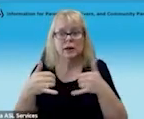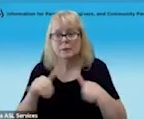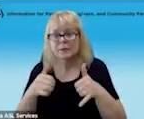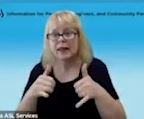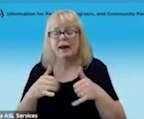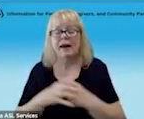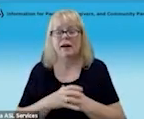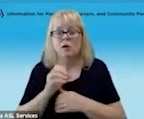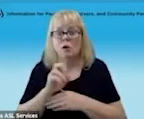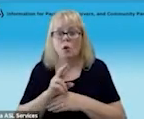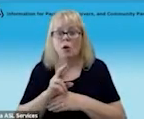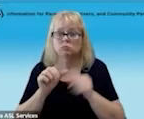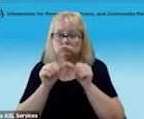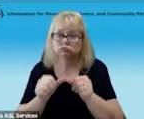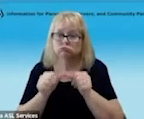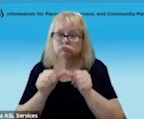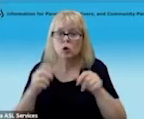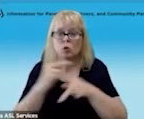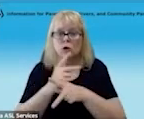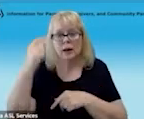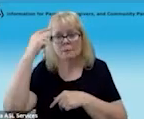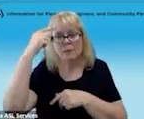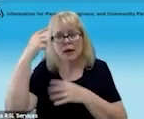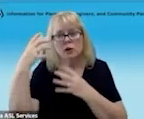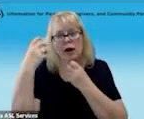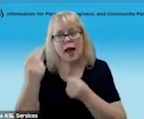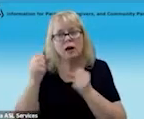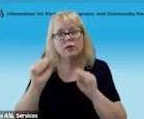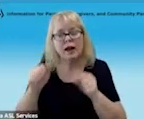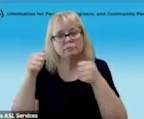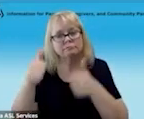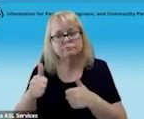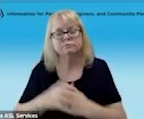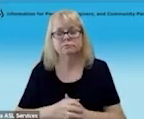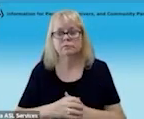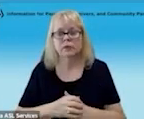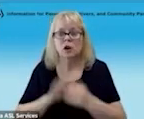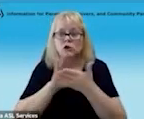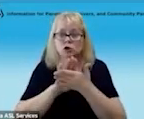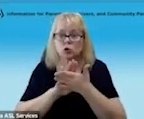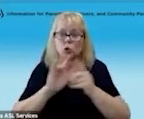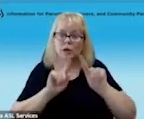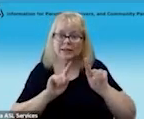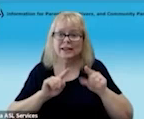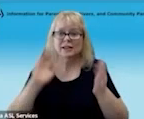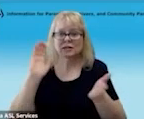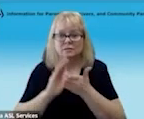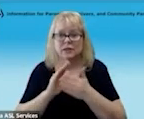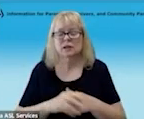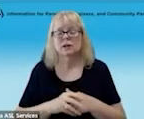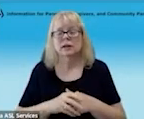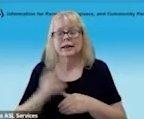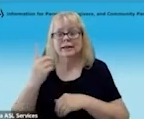outcomes. And some of the indirect impacts of COVID on children include missed opportunities for sports, playdates, or other